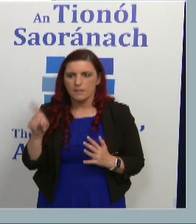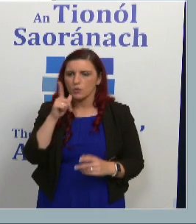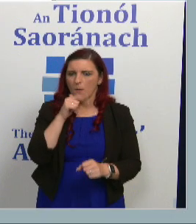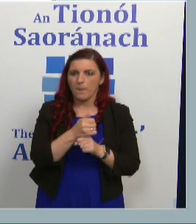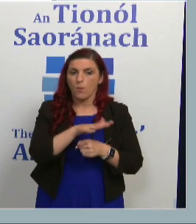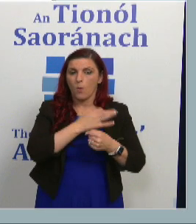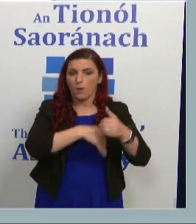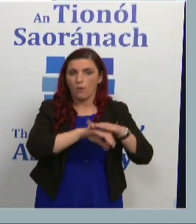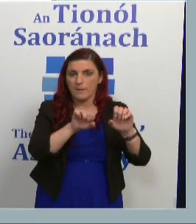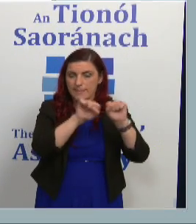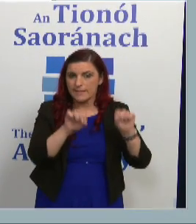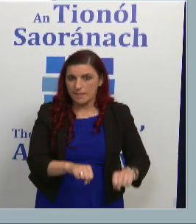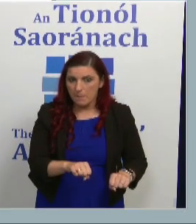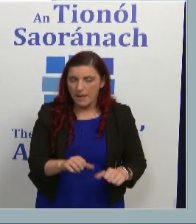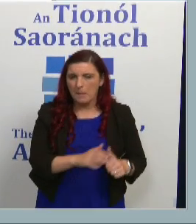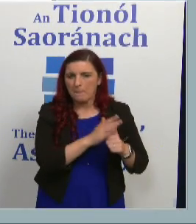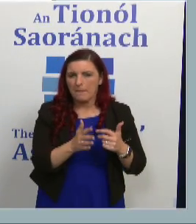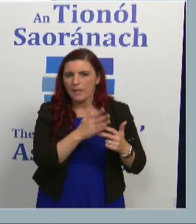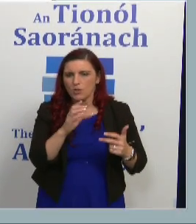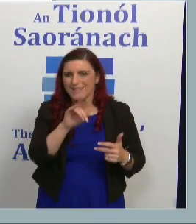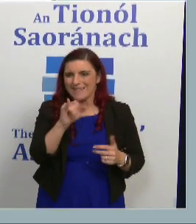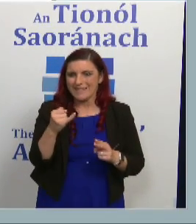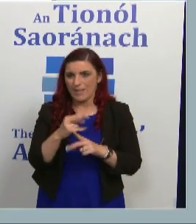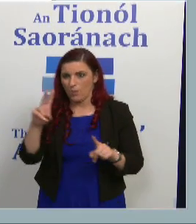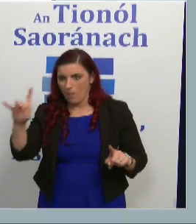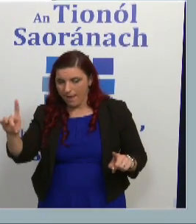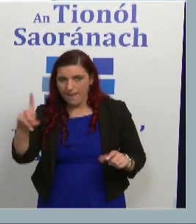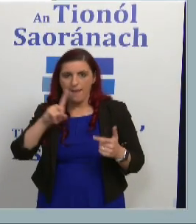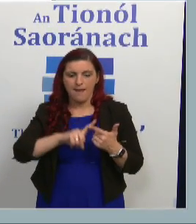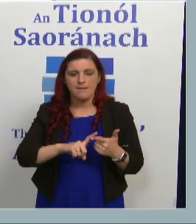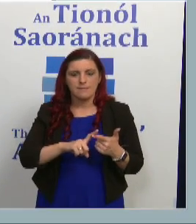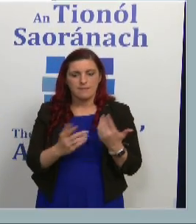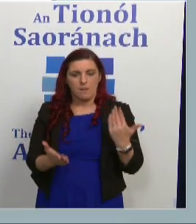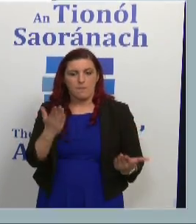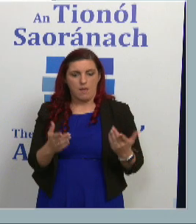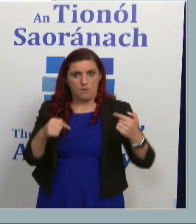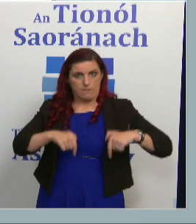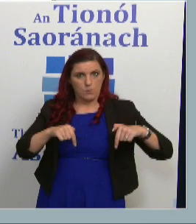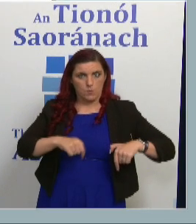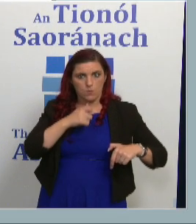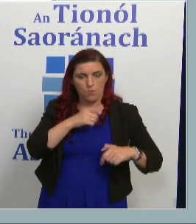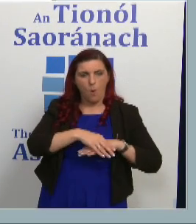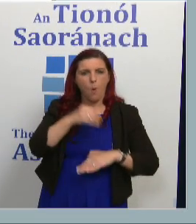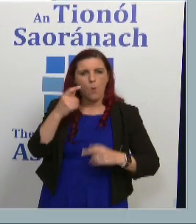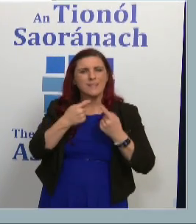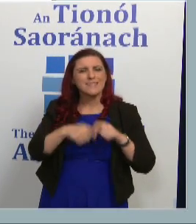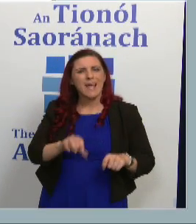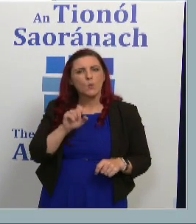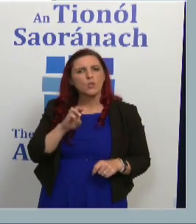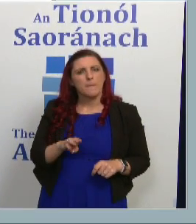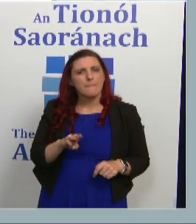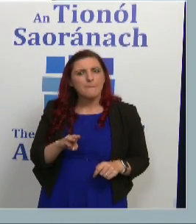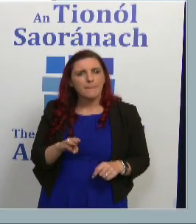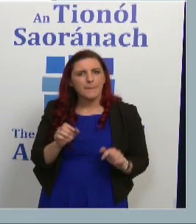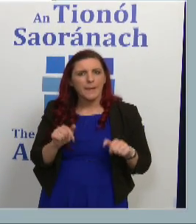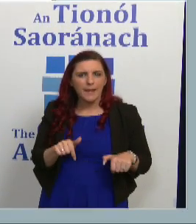government systems in major cities in the UK and then compared them back to the old townships, sort of